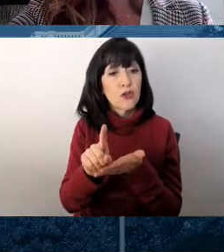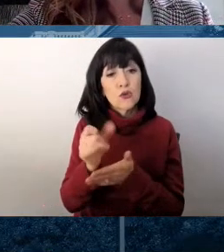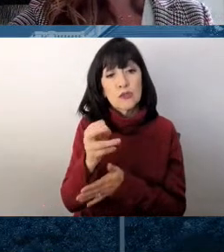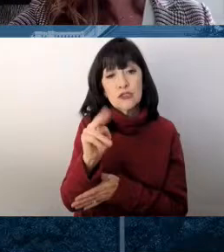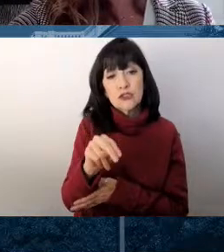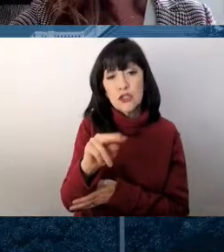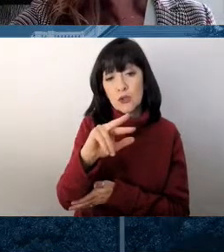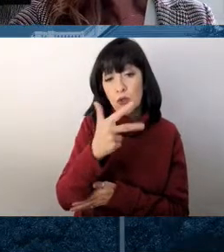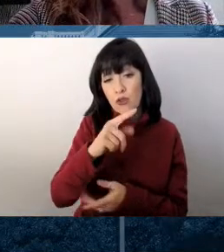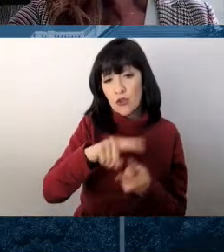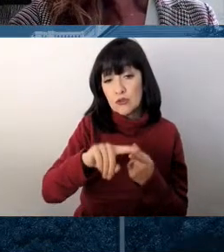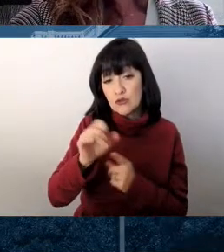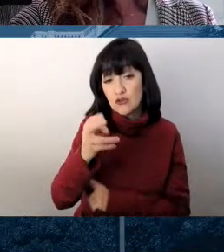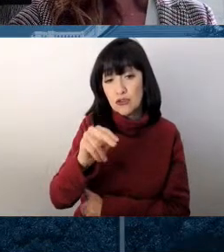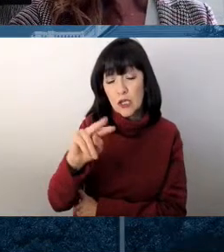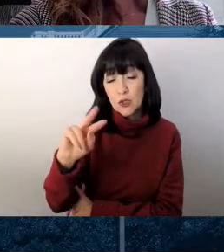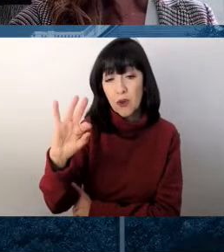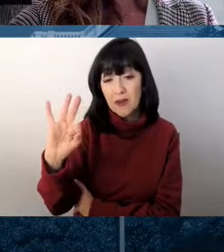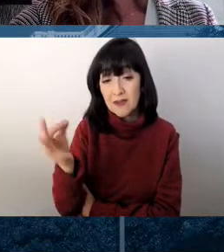through January 9th,